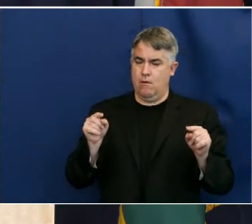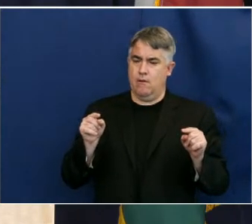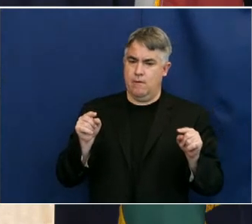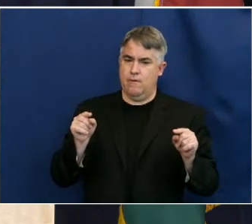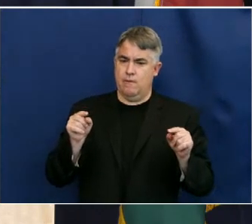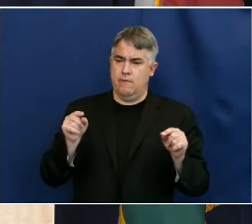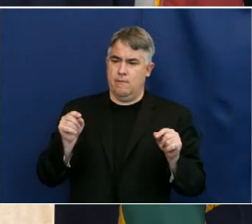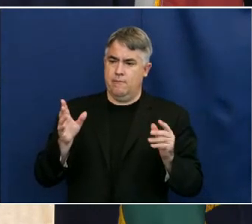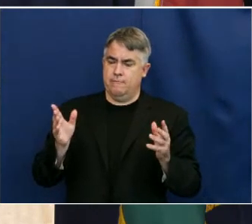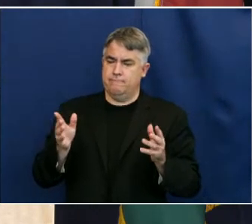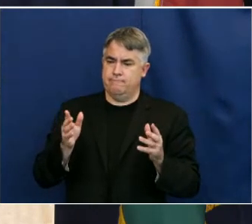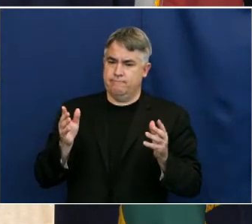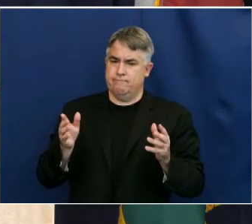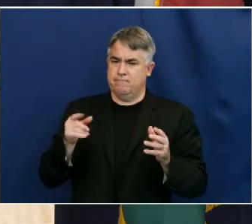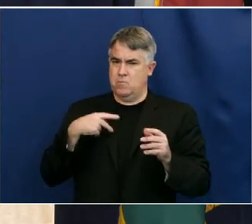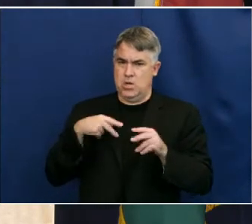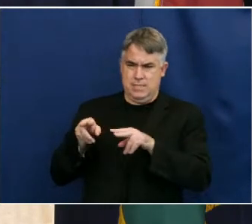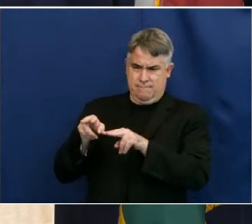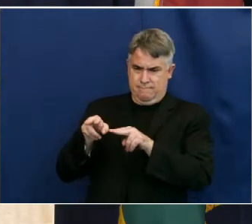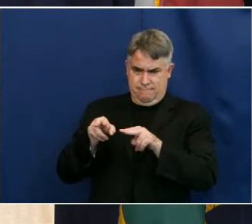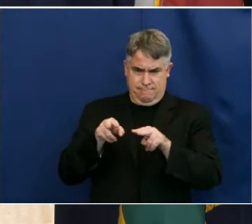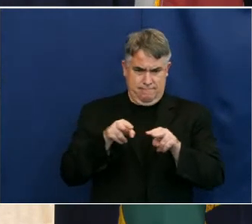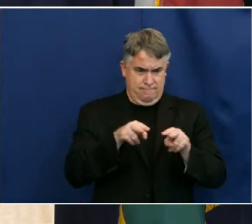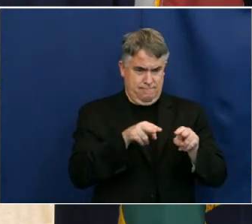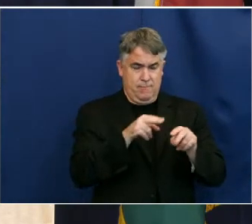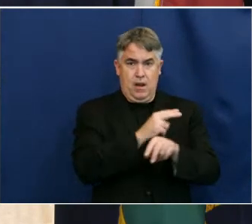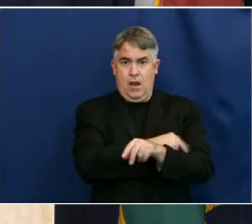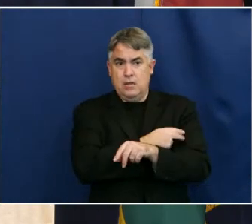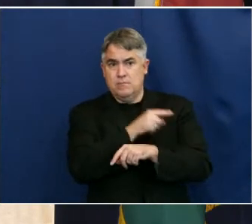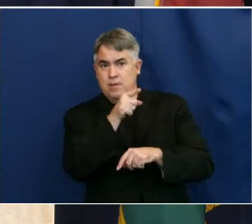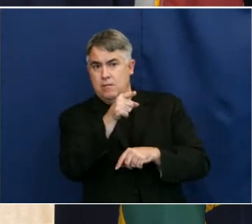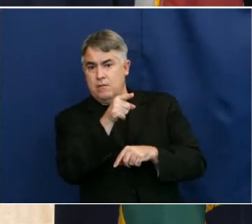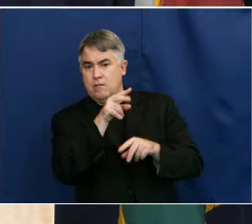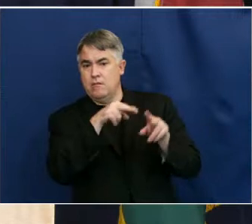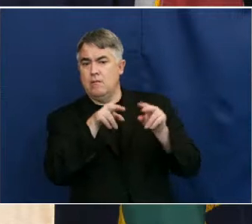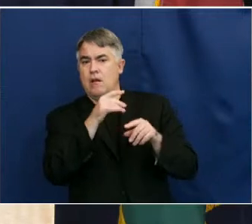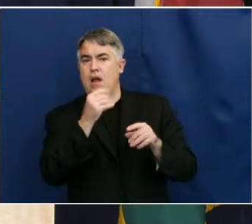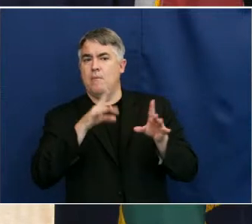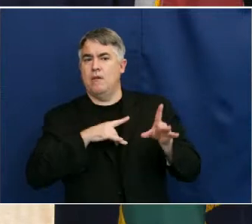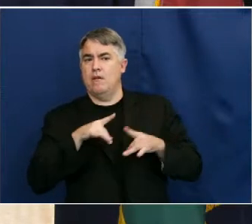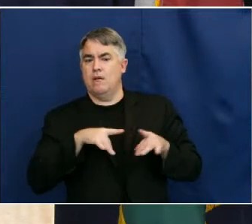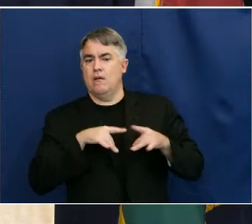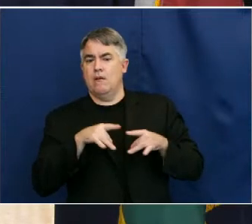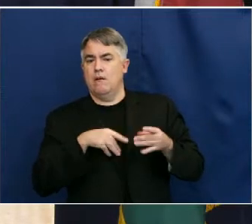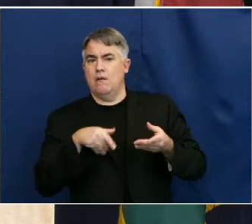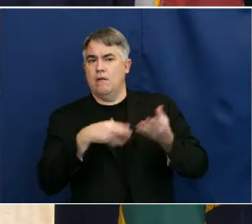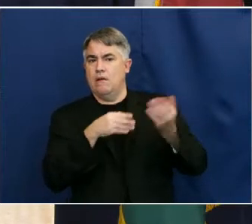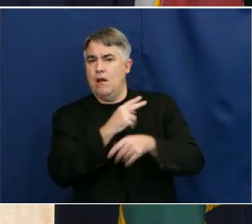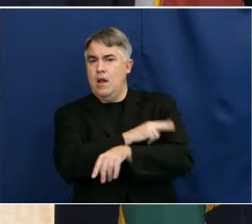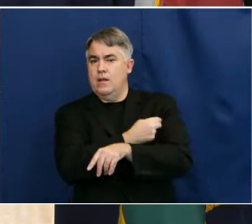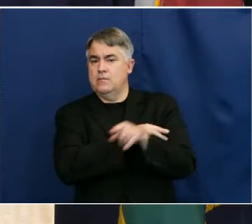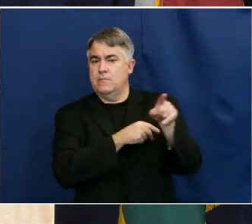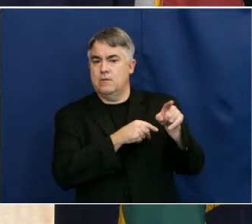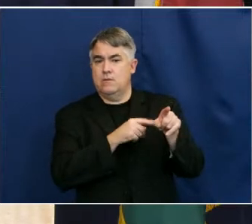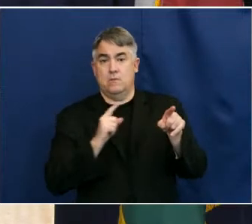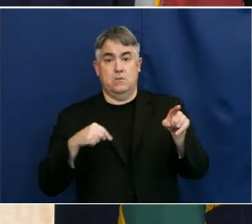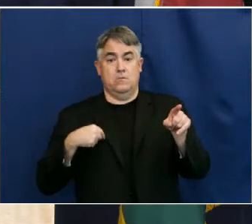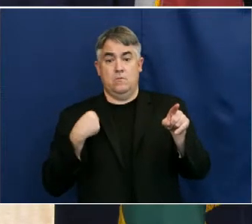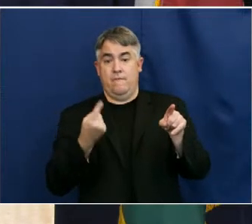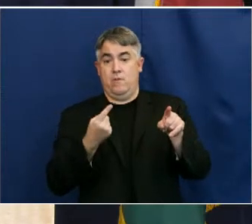hospitalization admissions look like. And they have been declining. 30 days, it's been consistently about